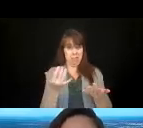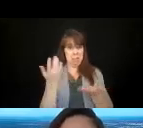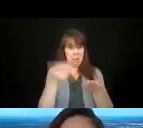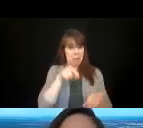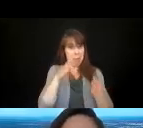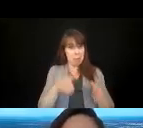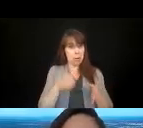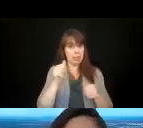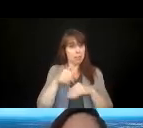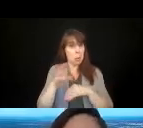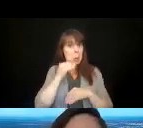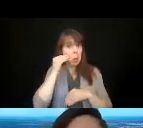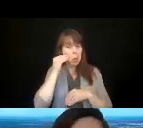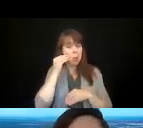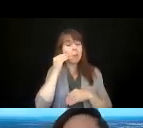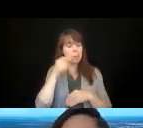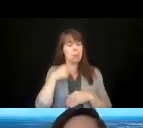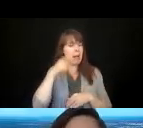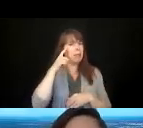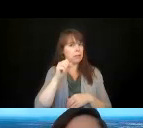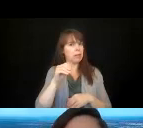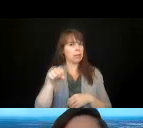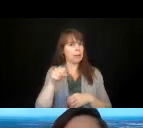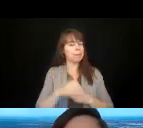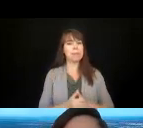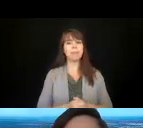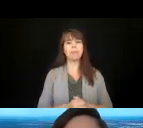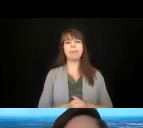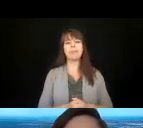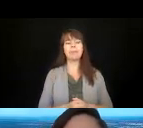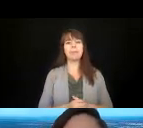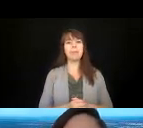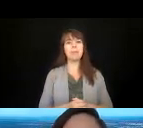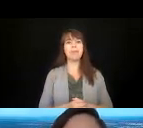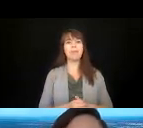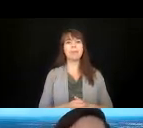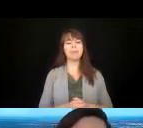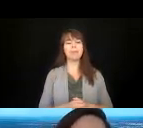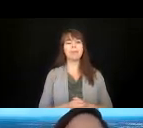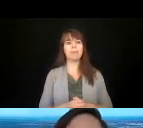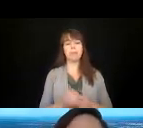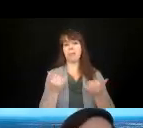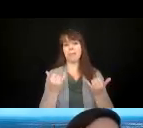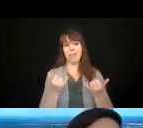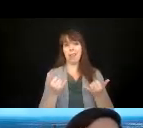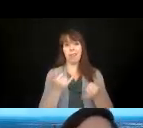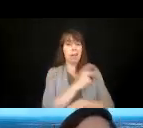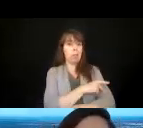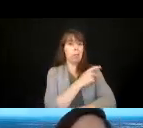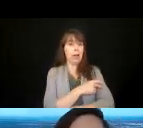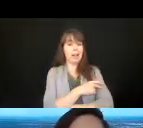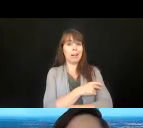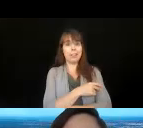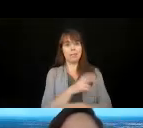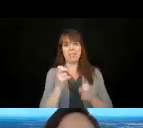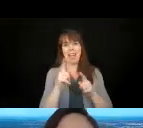do this at home? And I think we really can. Next slide. So right now, patients come in on the left-hand